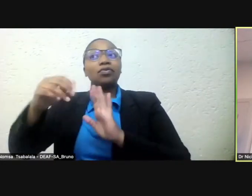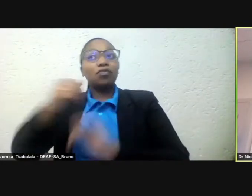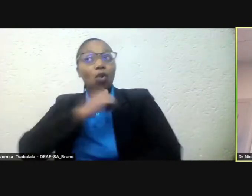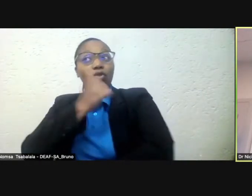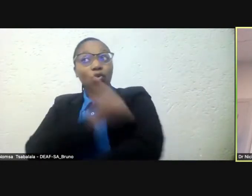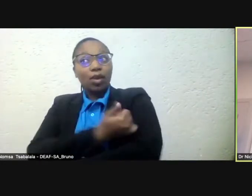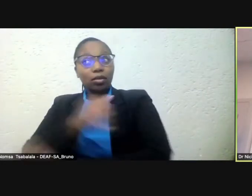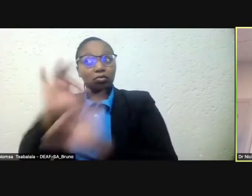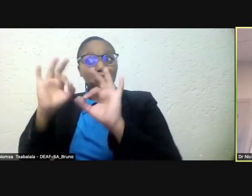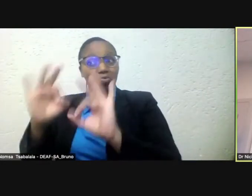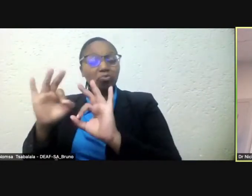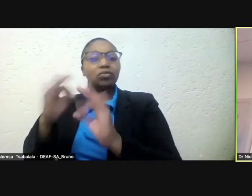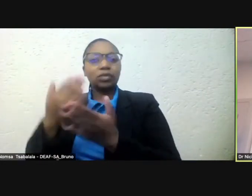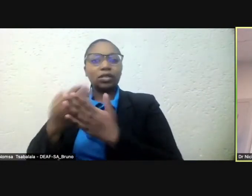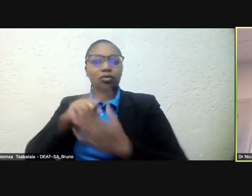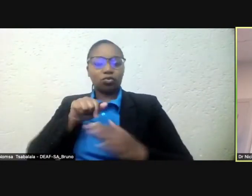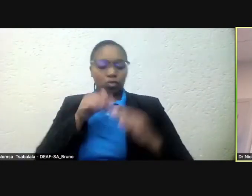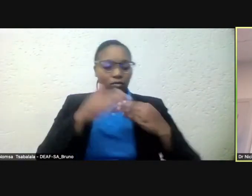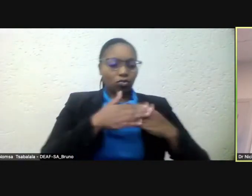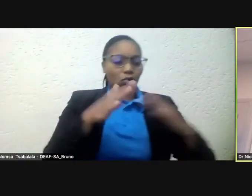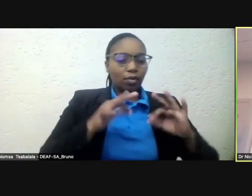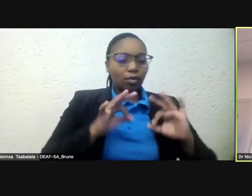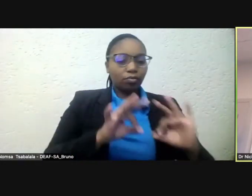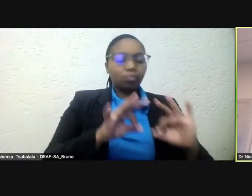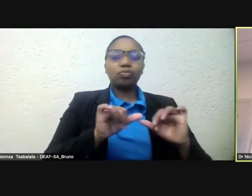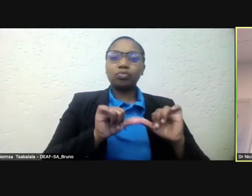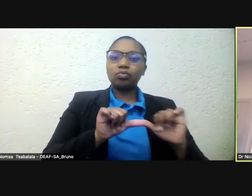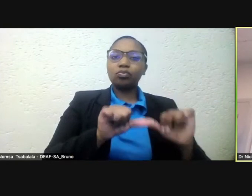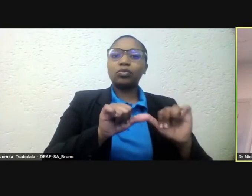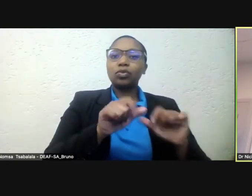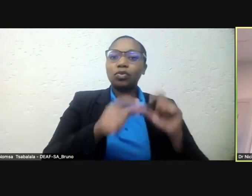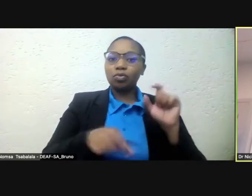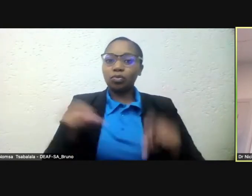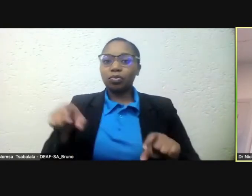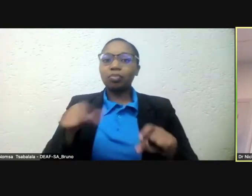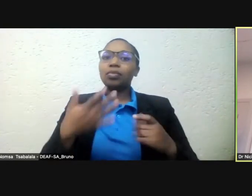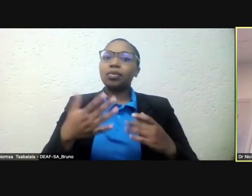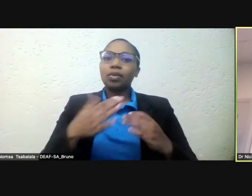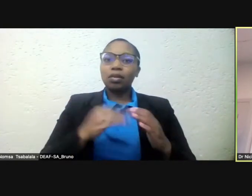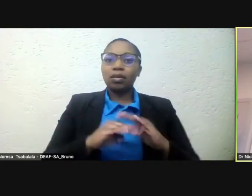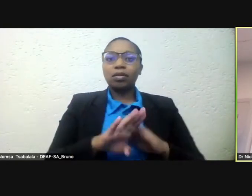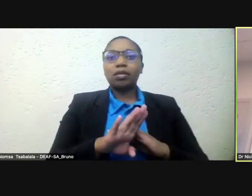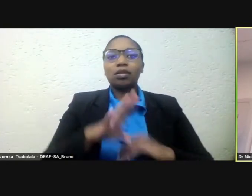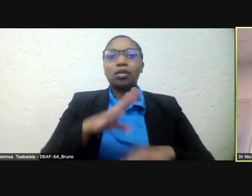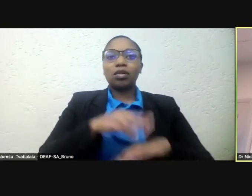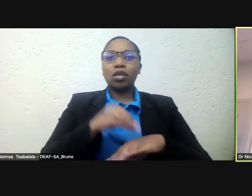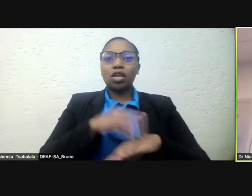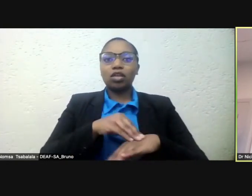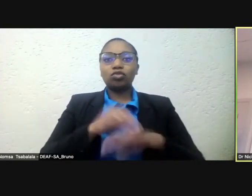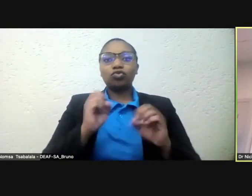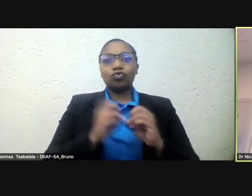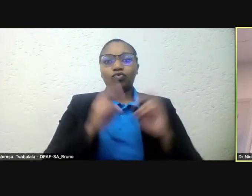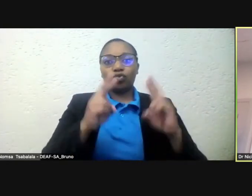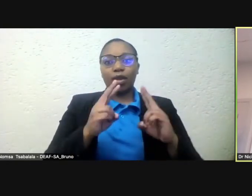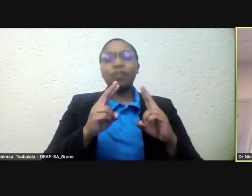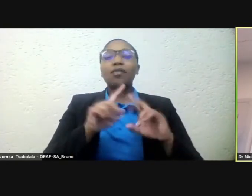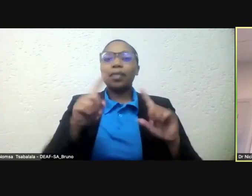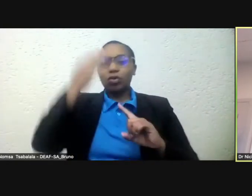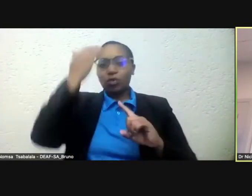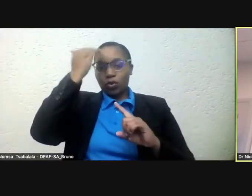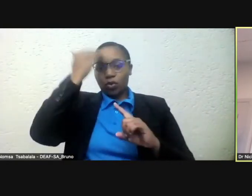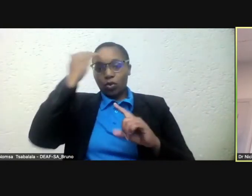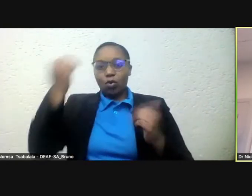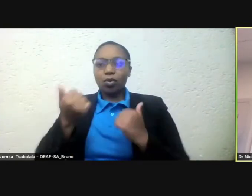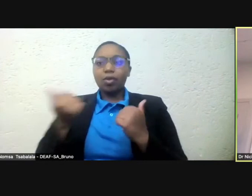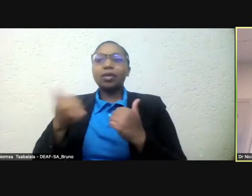it for vaccinating under the age of 12. But at the moment, we know that there are some other countries that have started doing that, but we haven't had